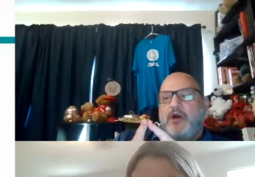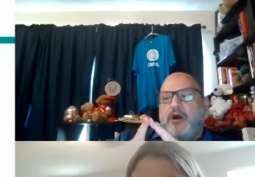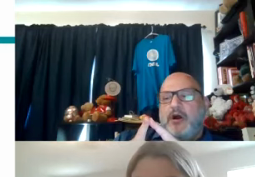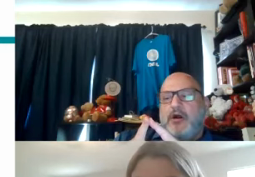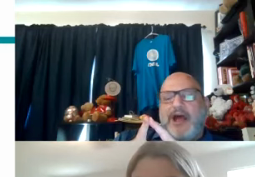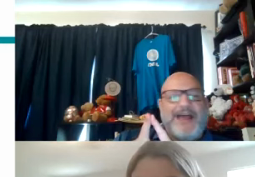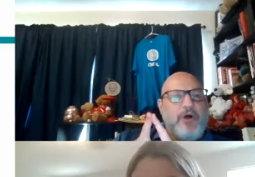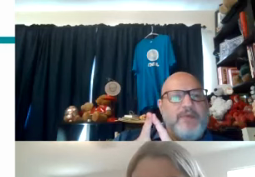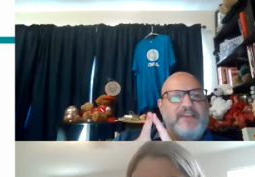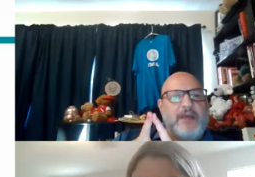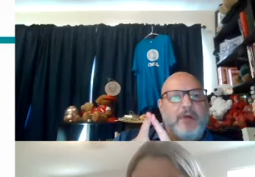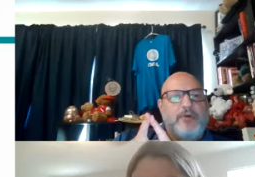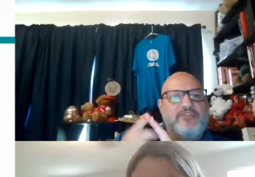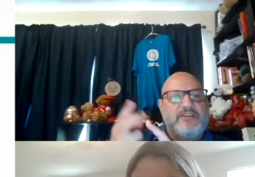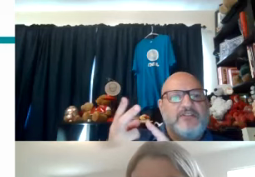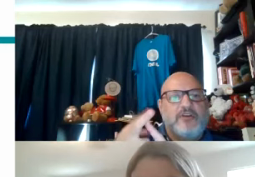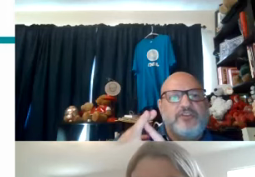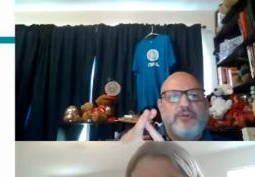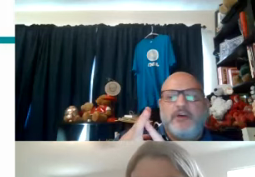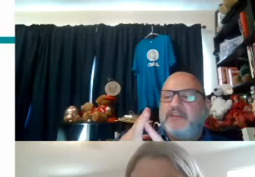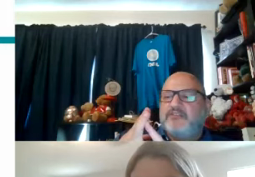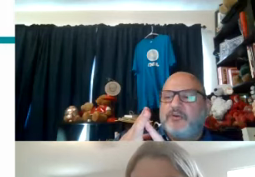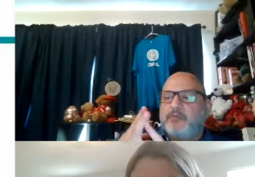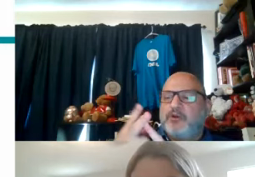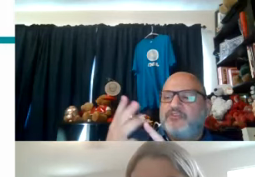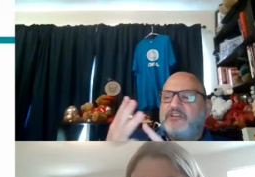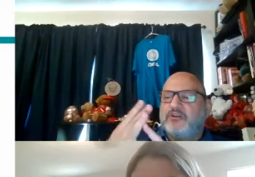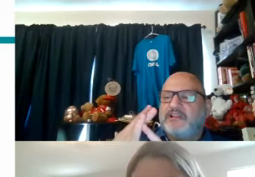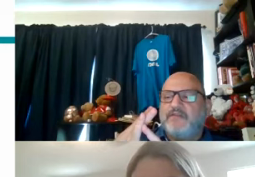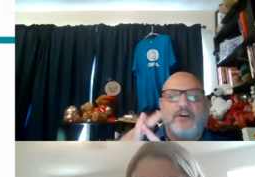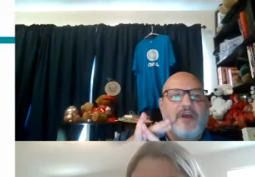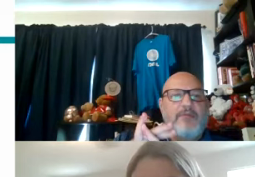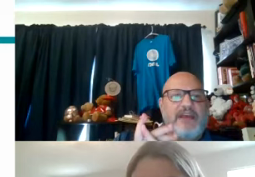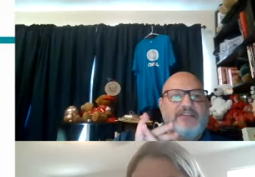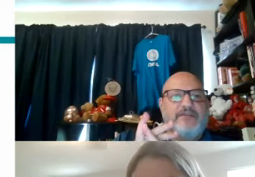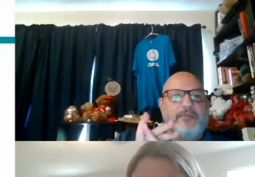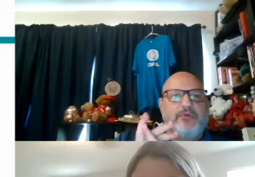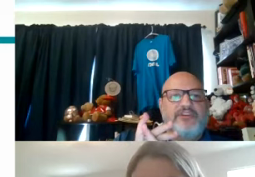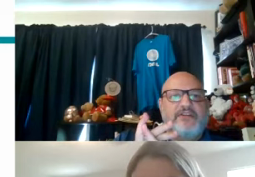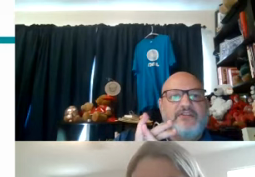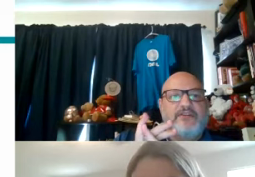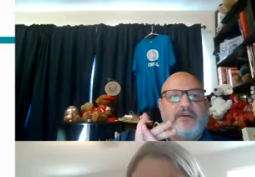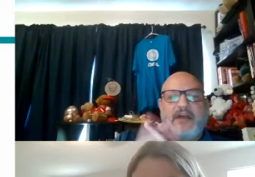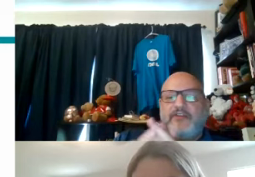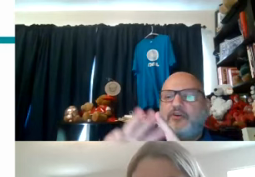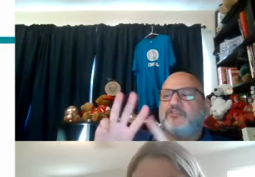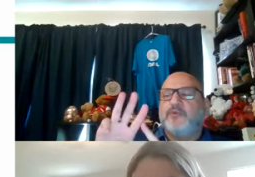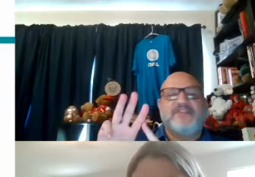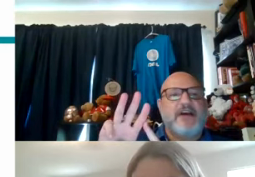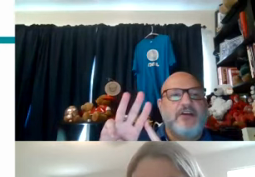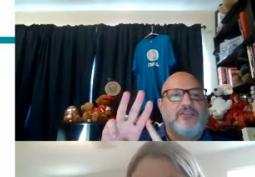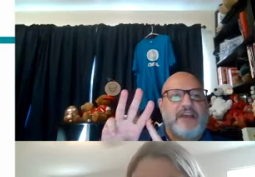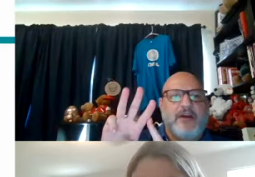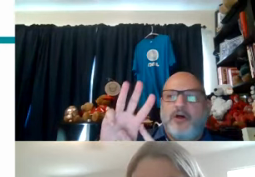So our eyeball makes eyeball proteins, our toenail makes toenail proteins, our liver makes liver proteins. Those